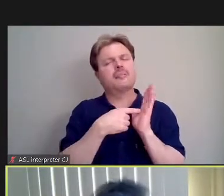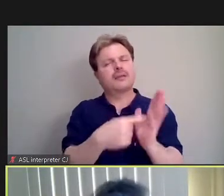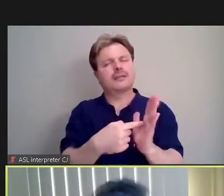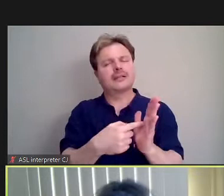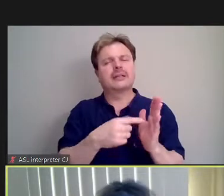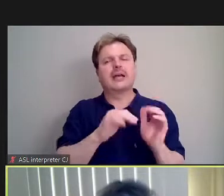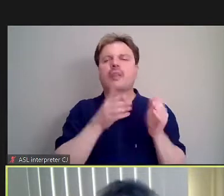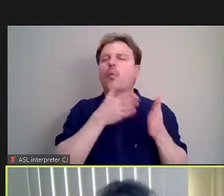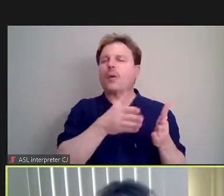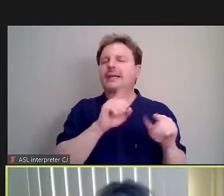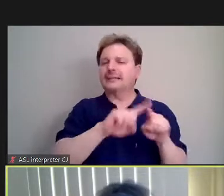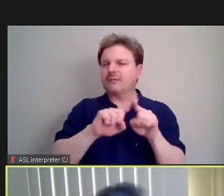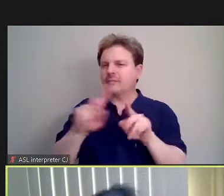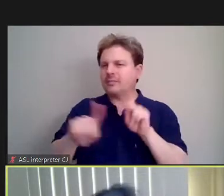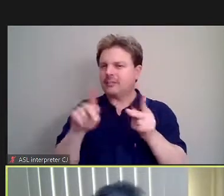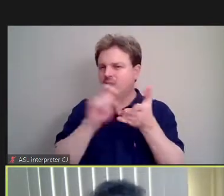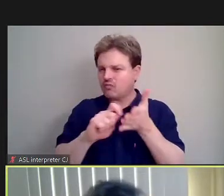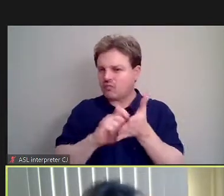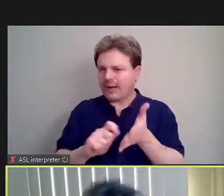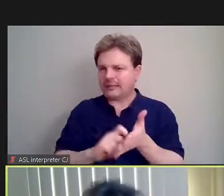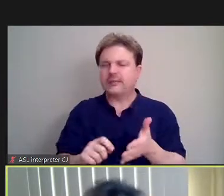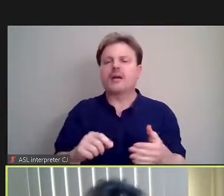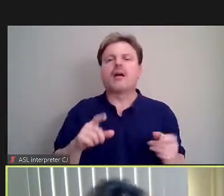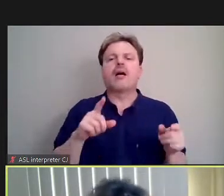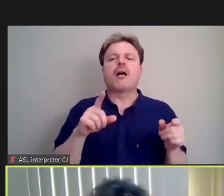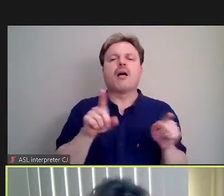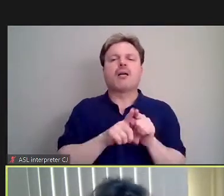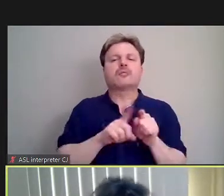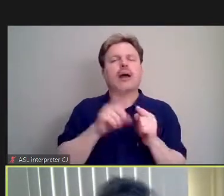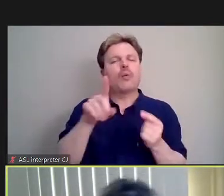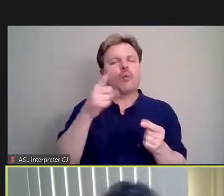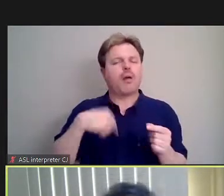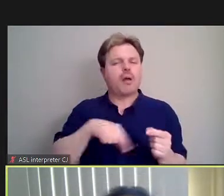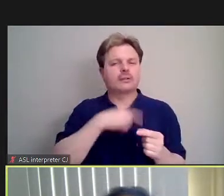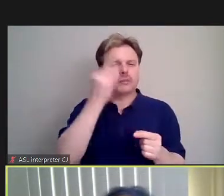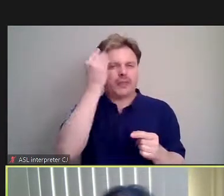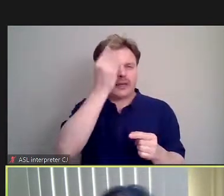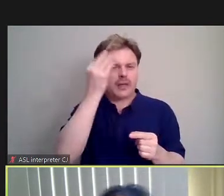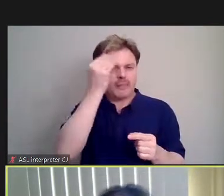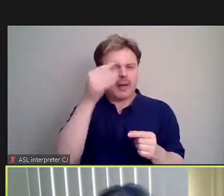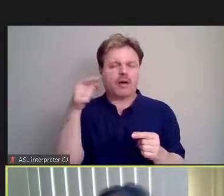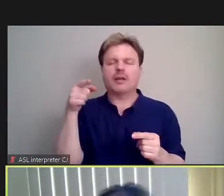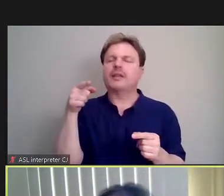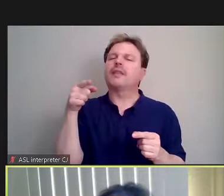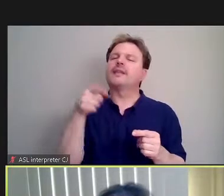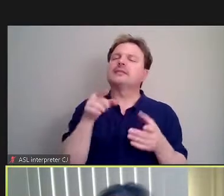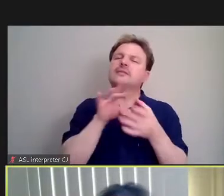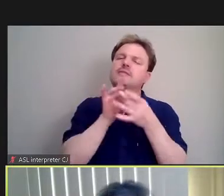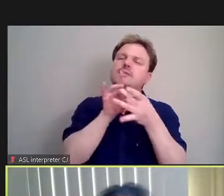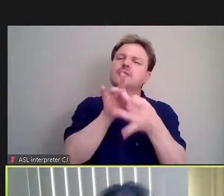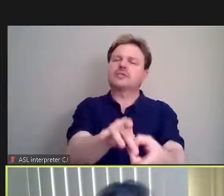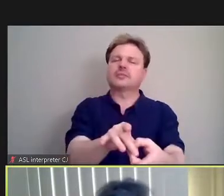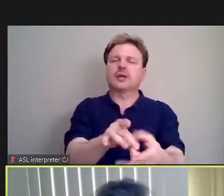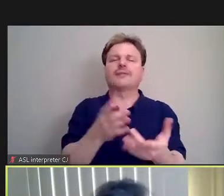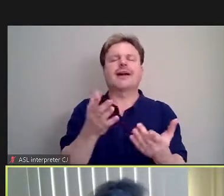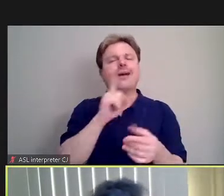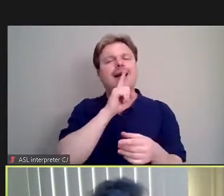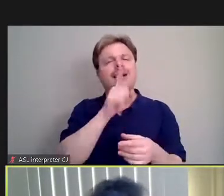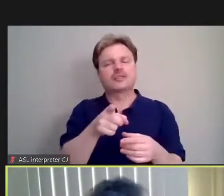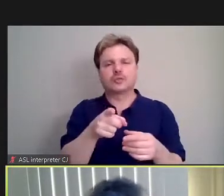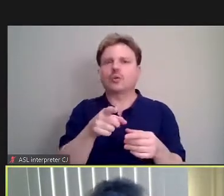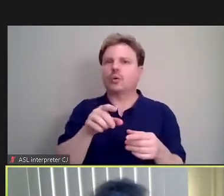people write, I also want us to think about these in terms of actual